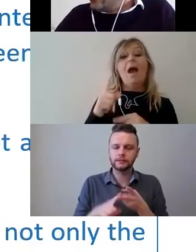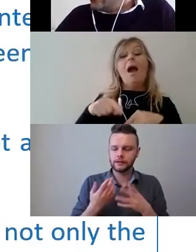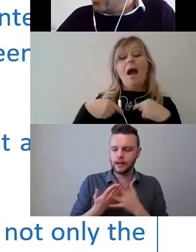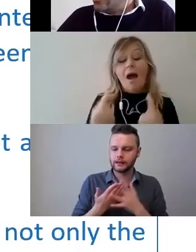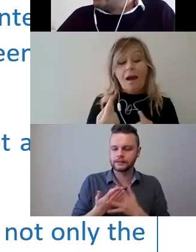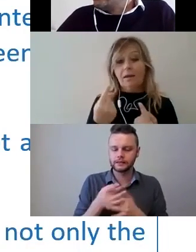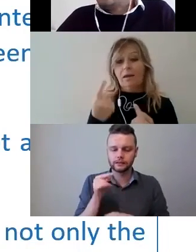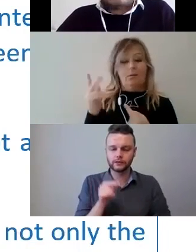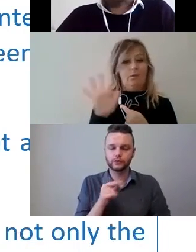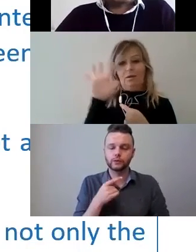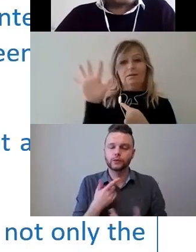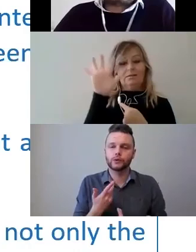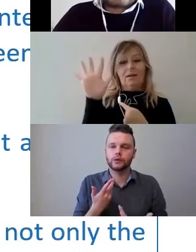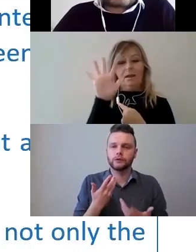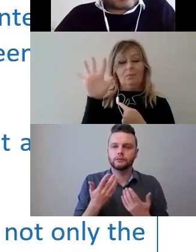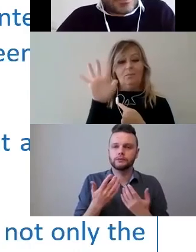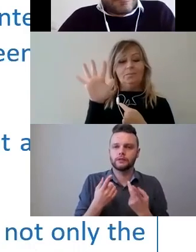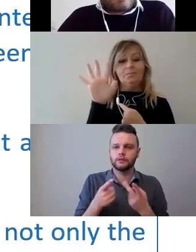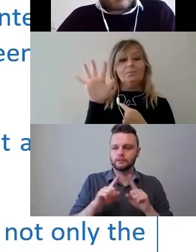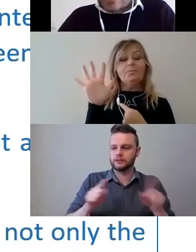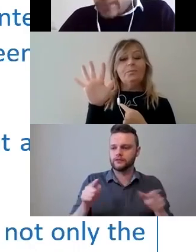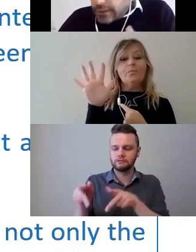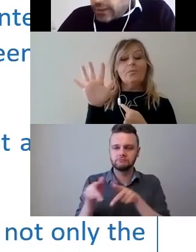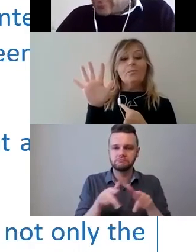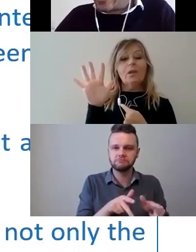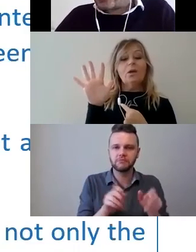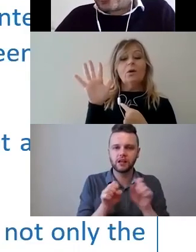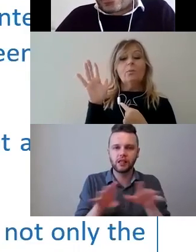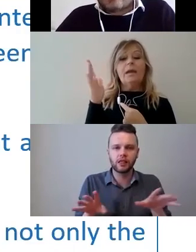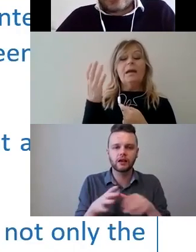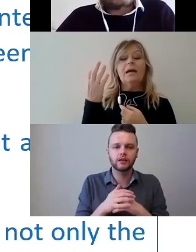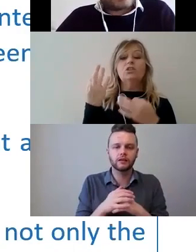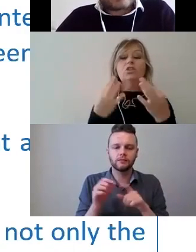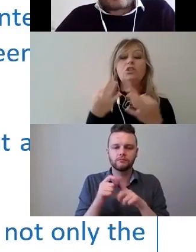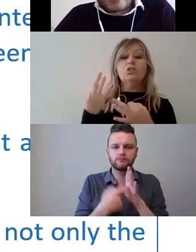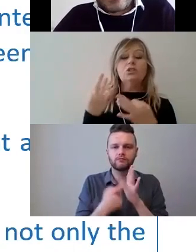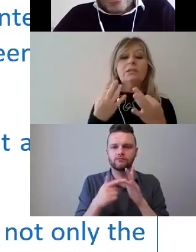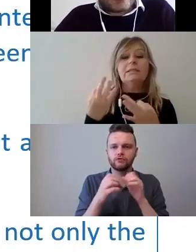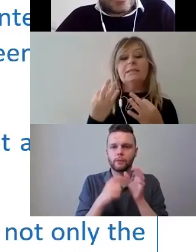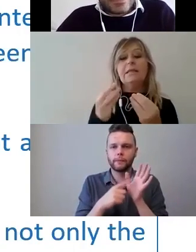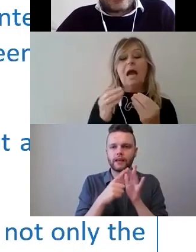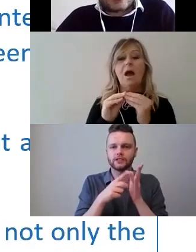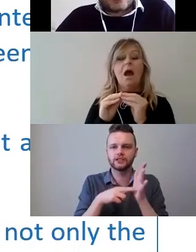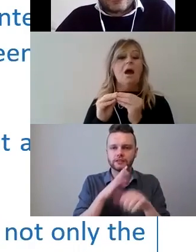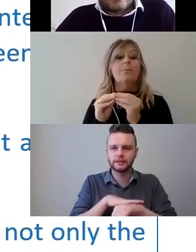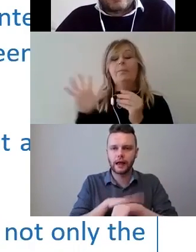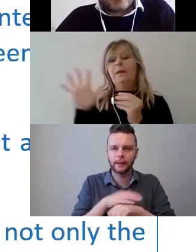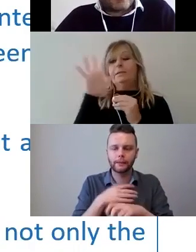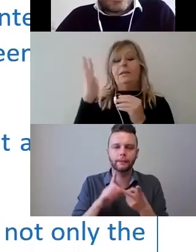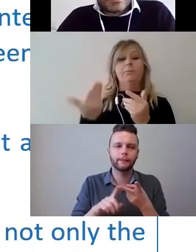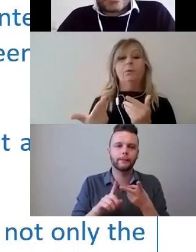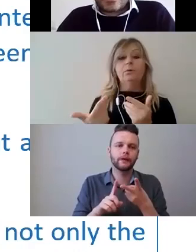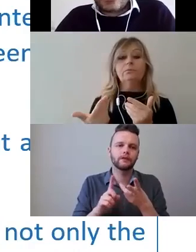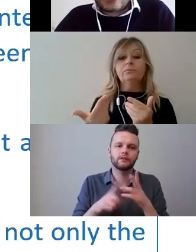to alternative measures like the probation time and other